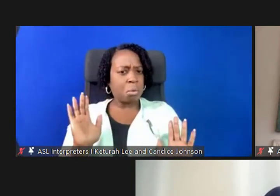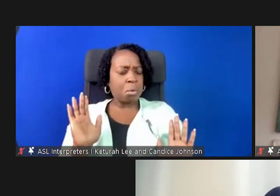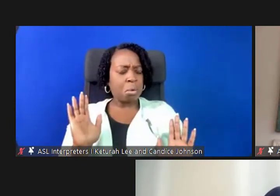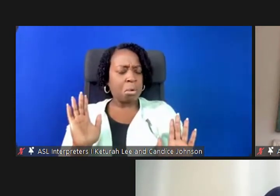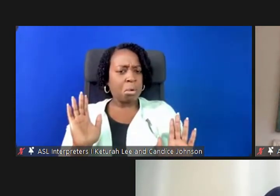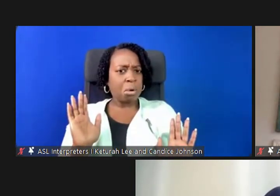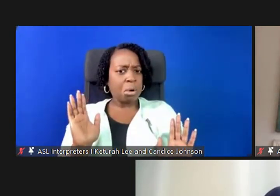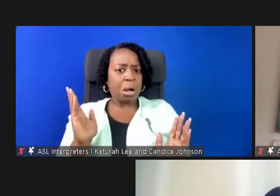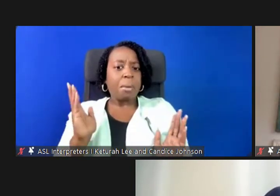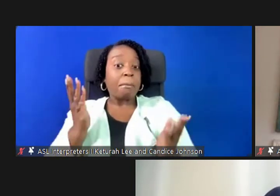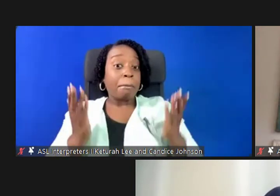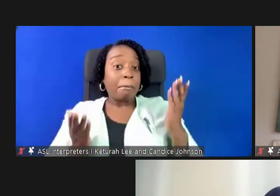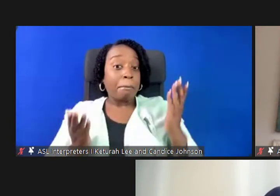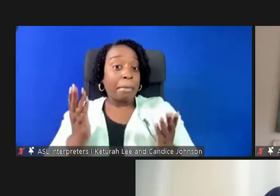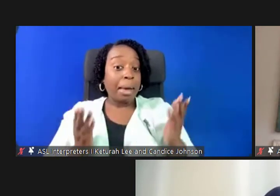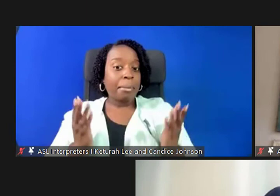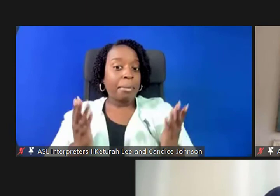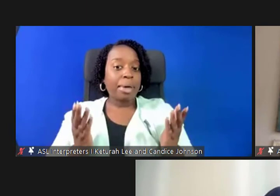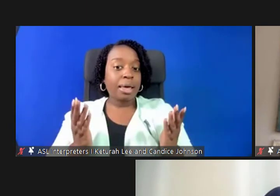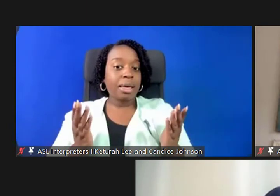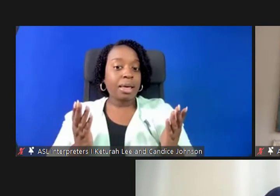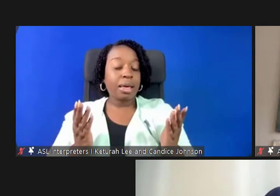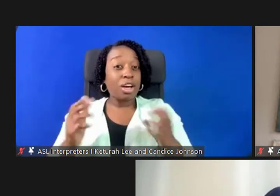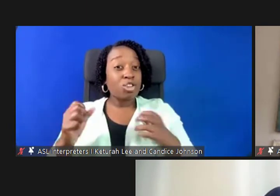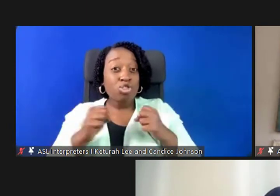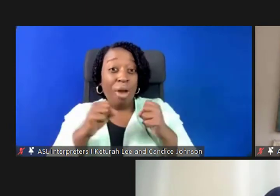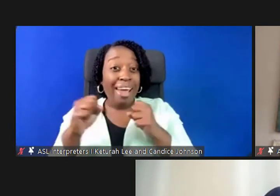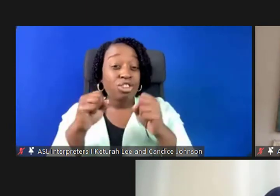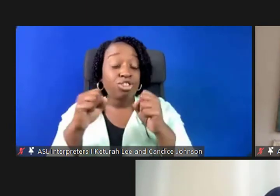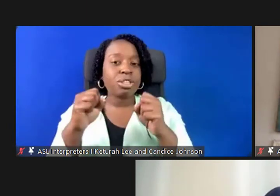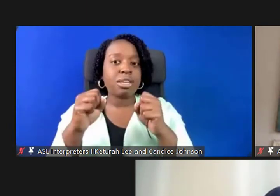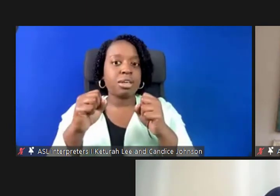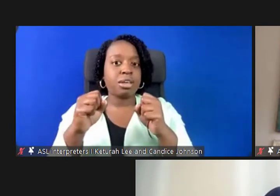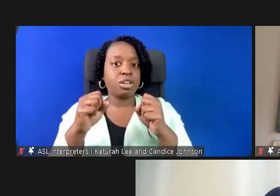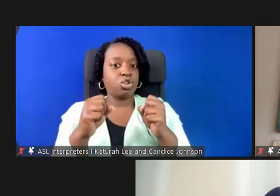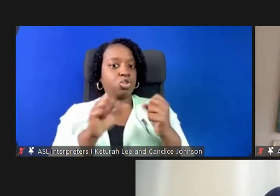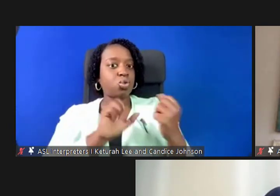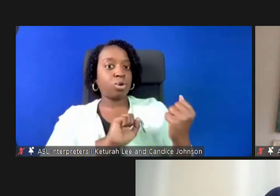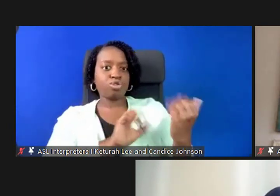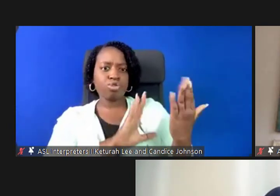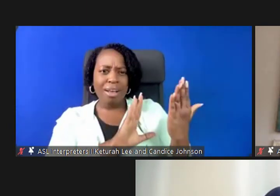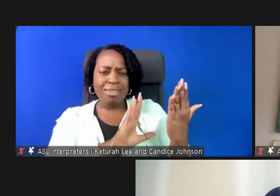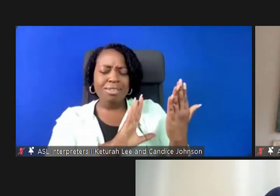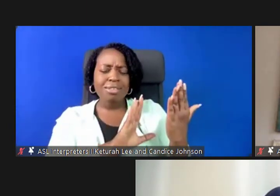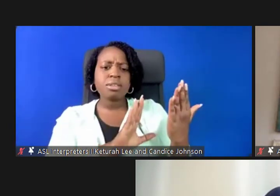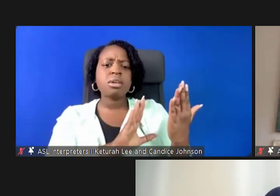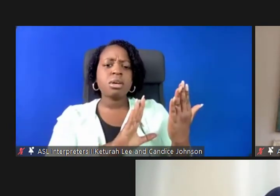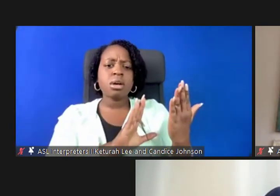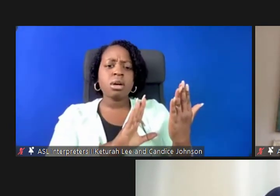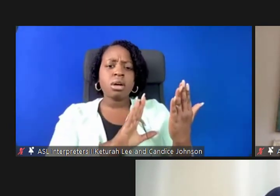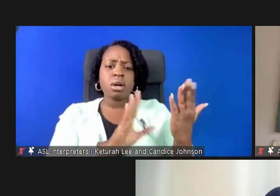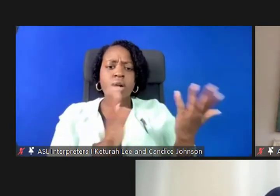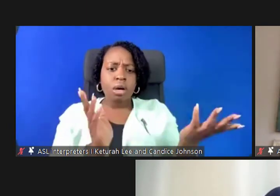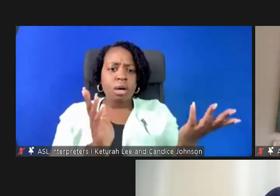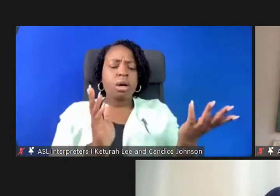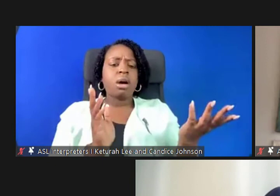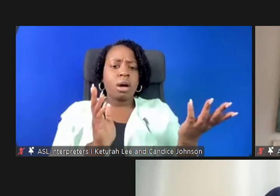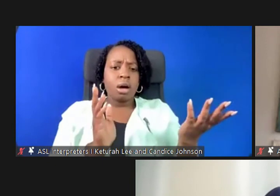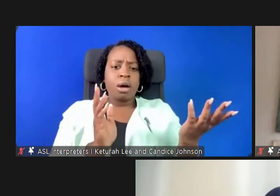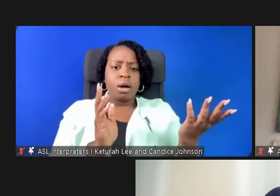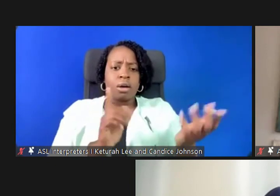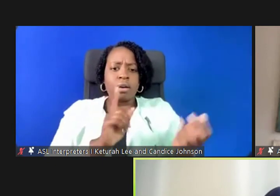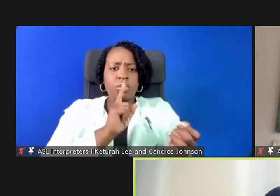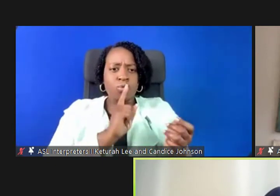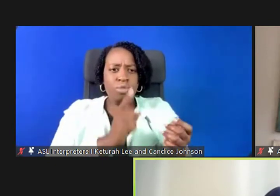be a strategy to address the risk of the sequela of